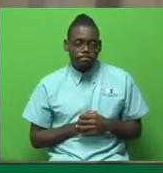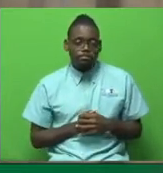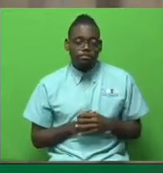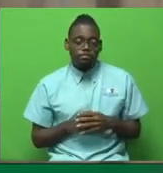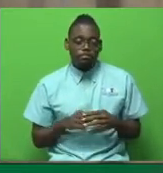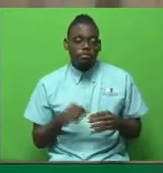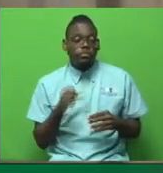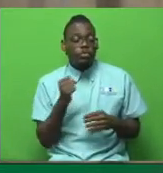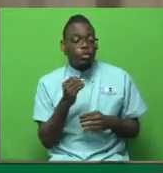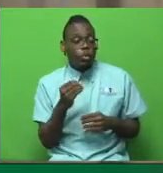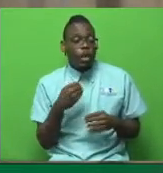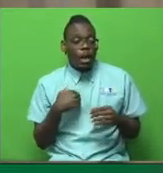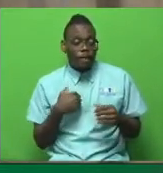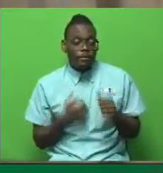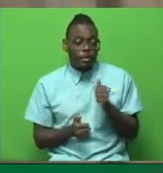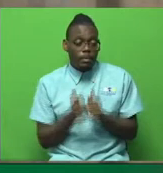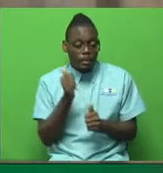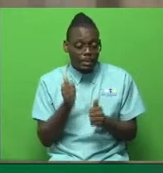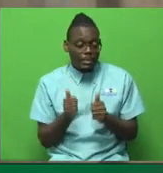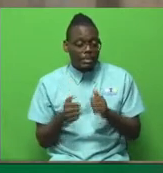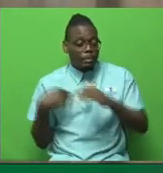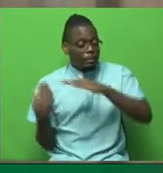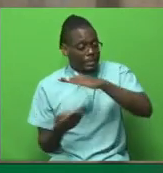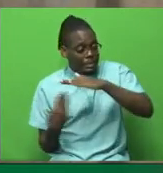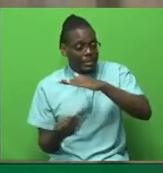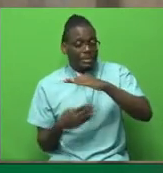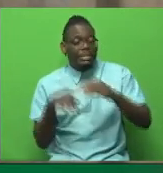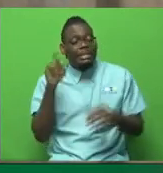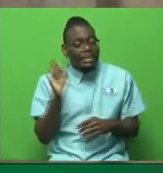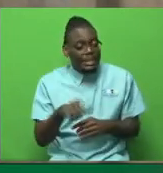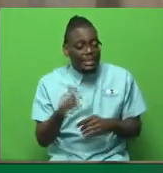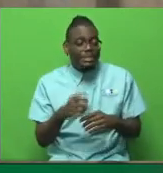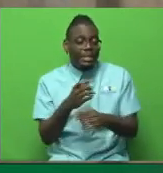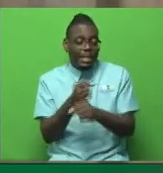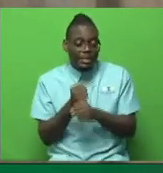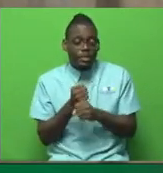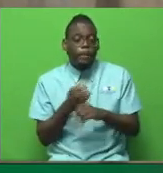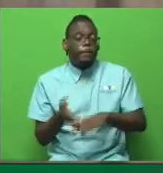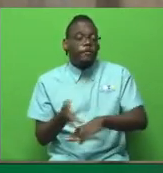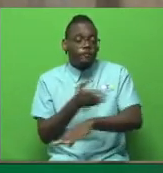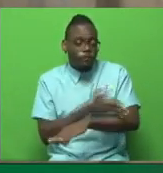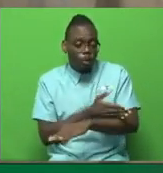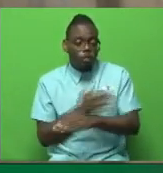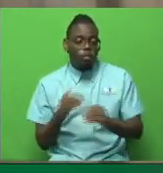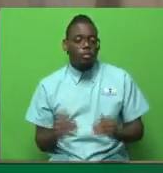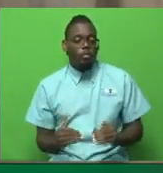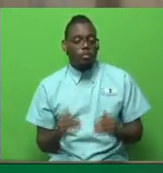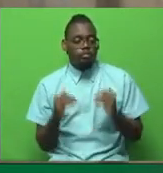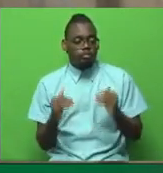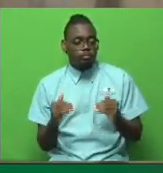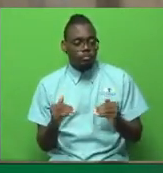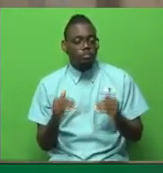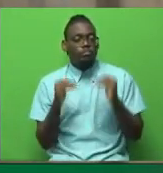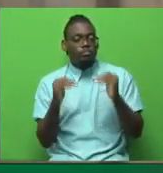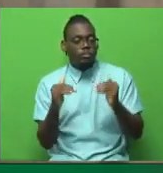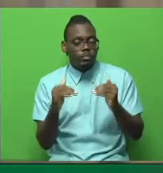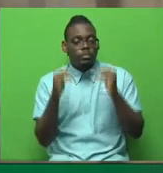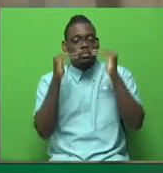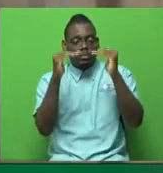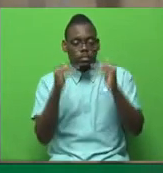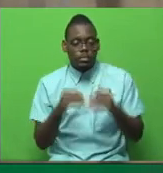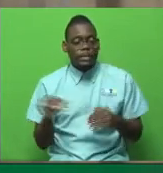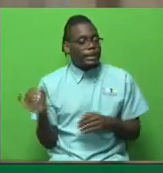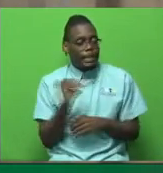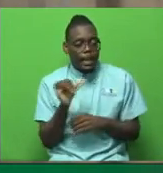you are able to to move up the pyramid and so that if you apply that to